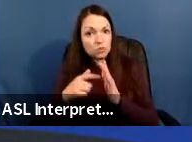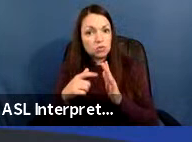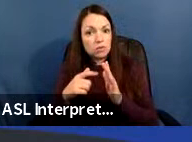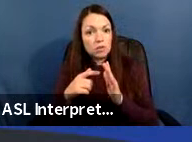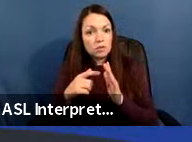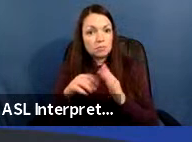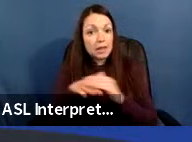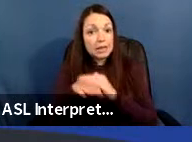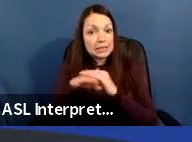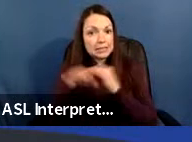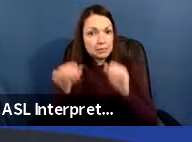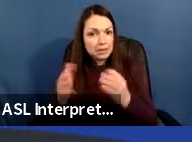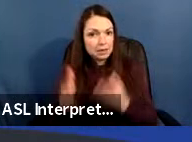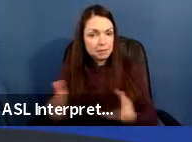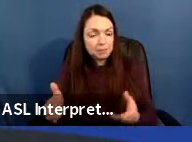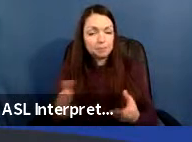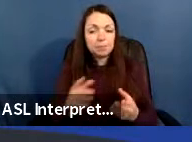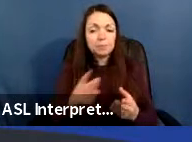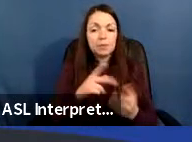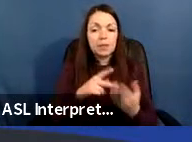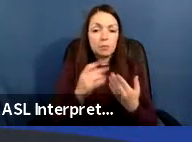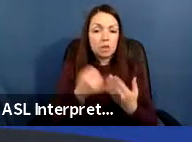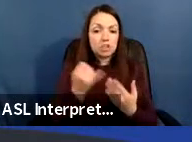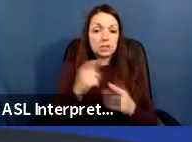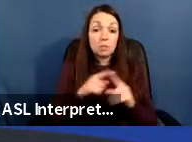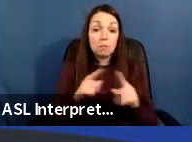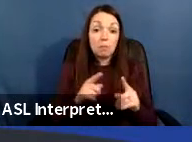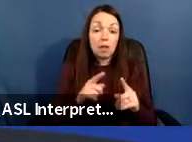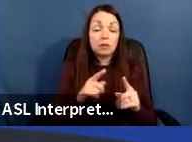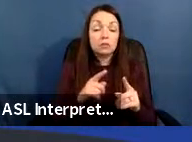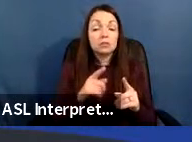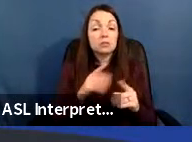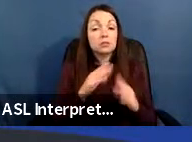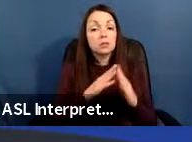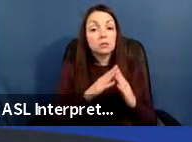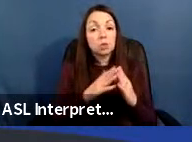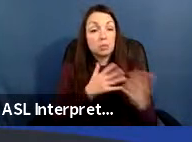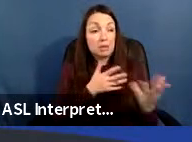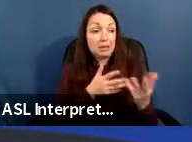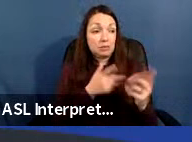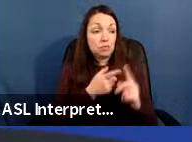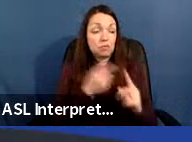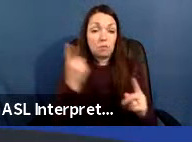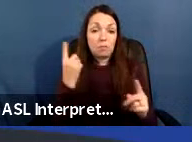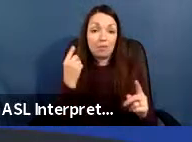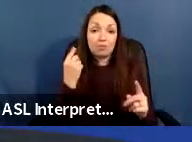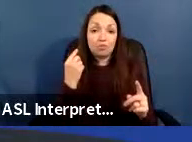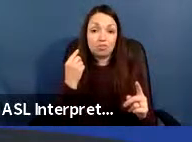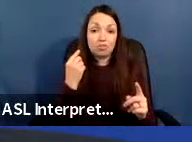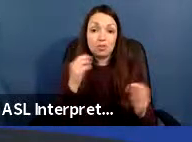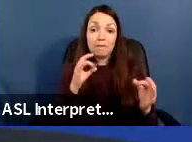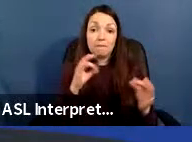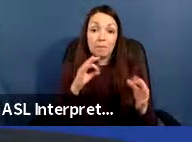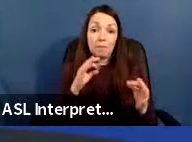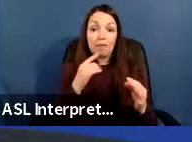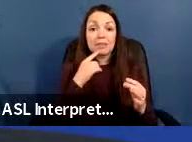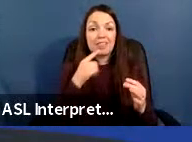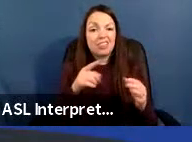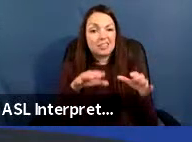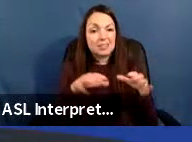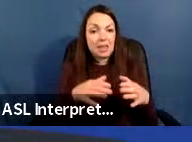projects. As a result of the community engagement from last year, this category was added as its